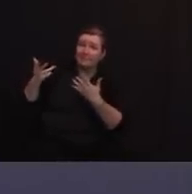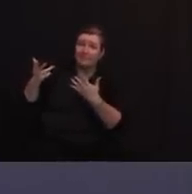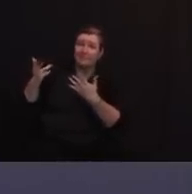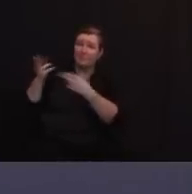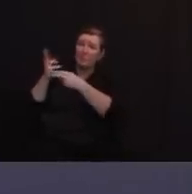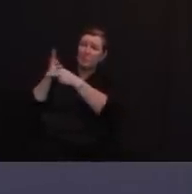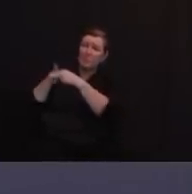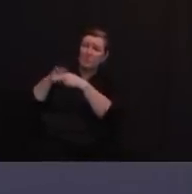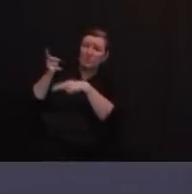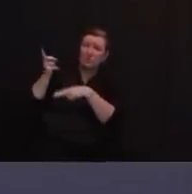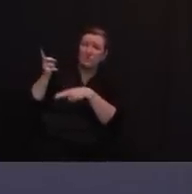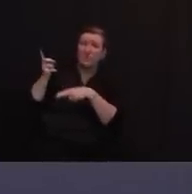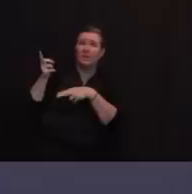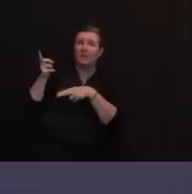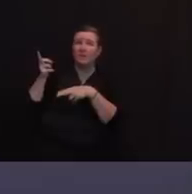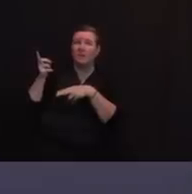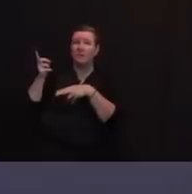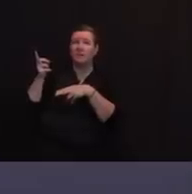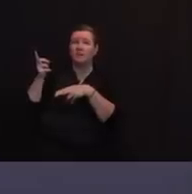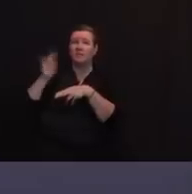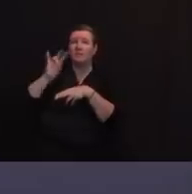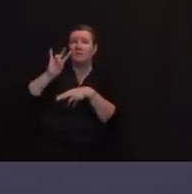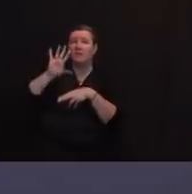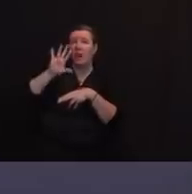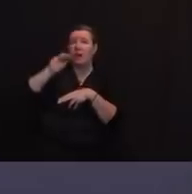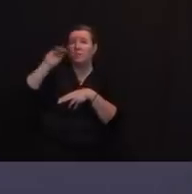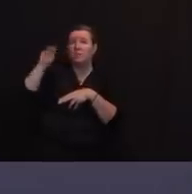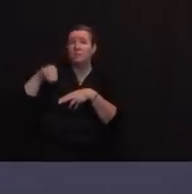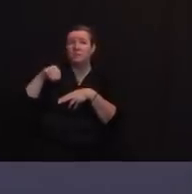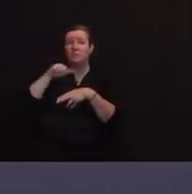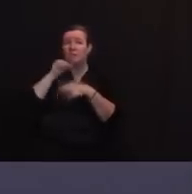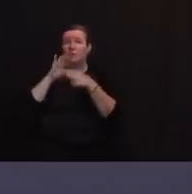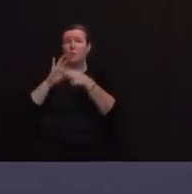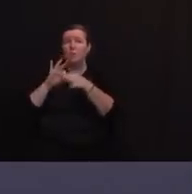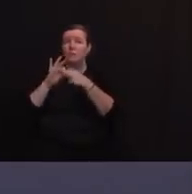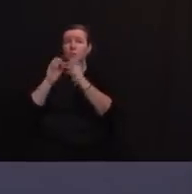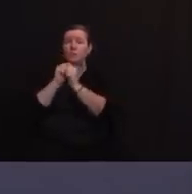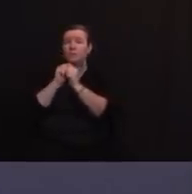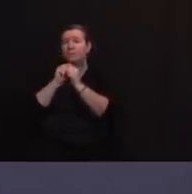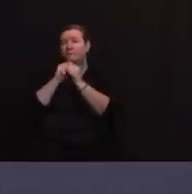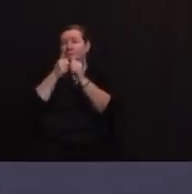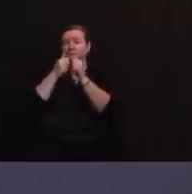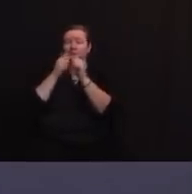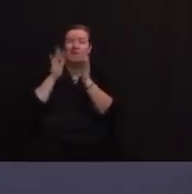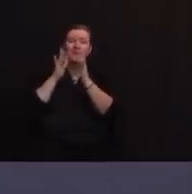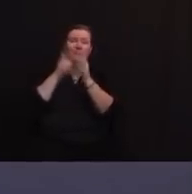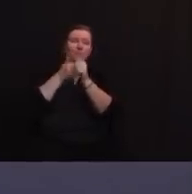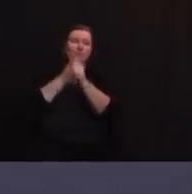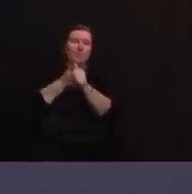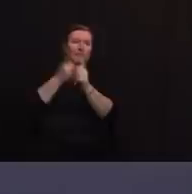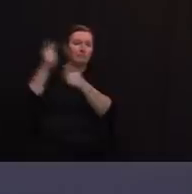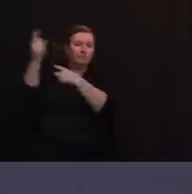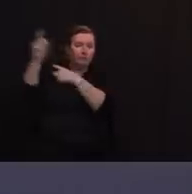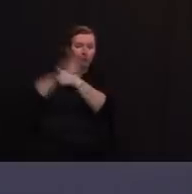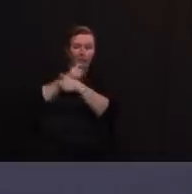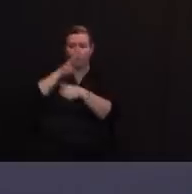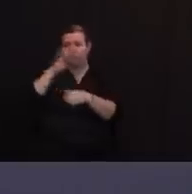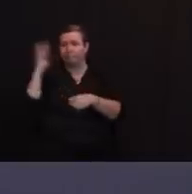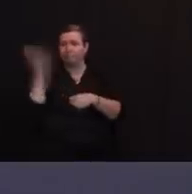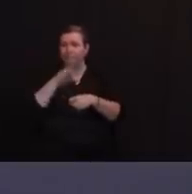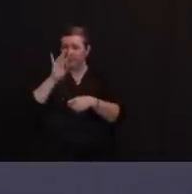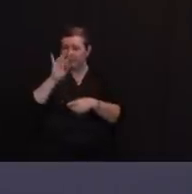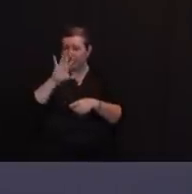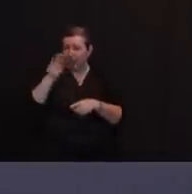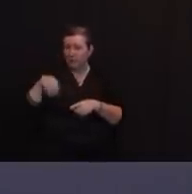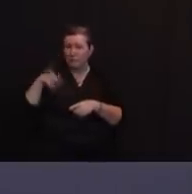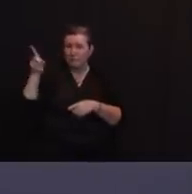by contact tracers weren't cooperating with them. Has there been any improvement there? What is your reaction to the rise in COVID cases at Fort Dix Federal Prison?